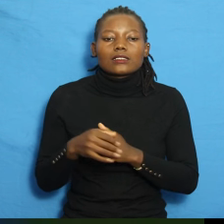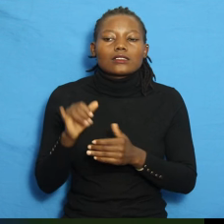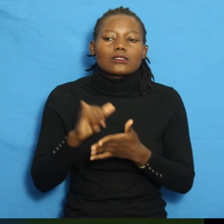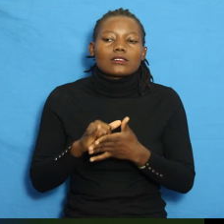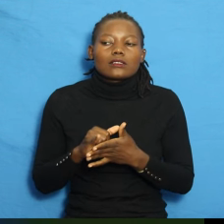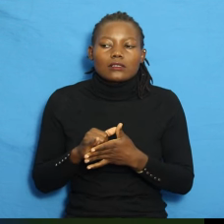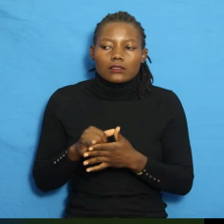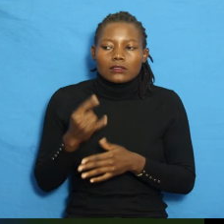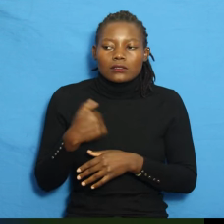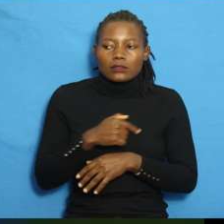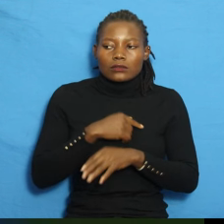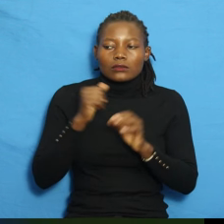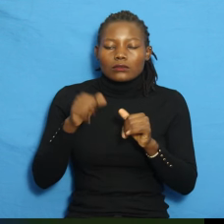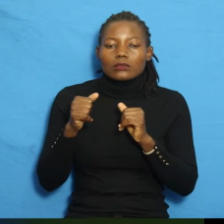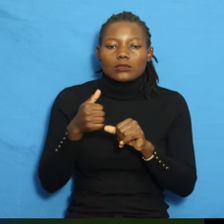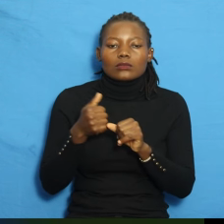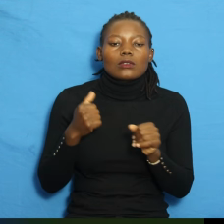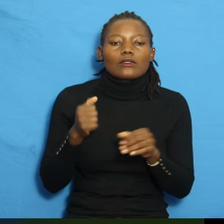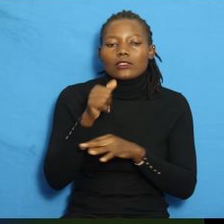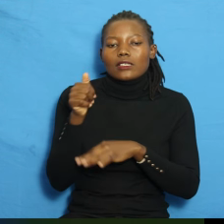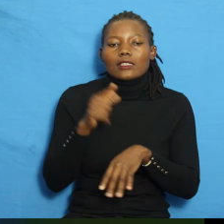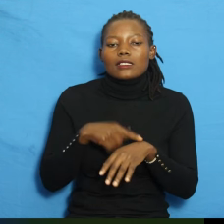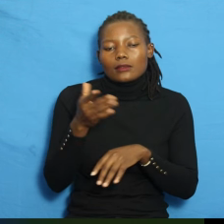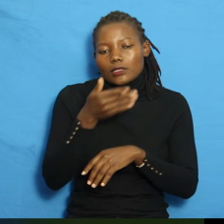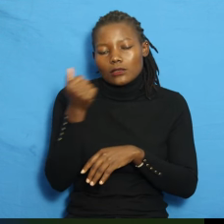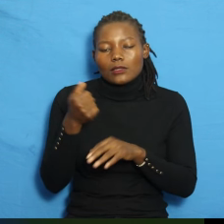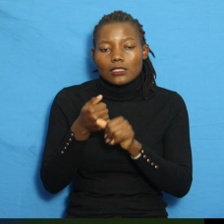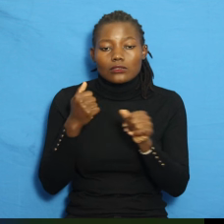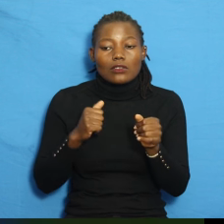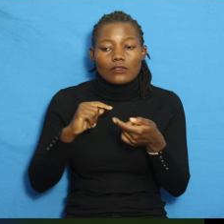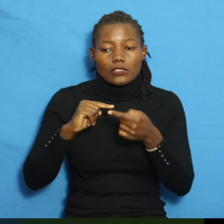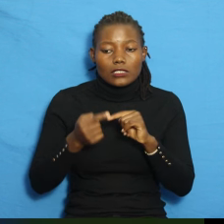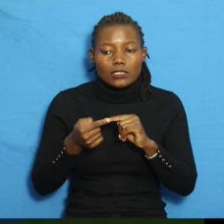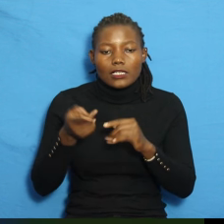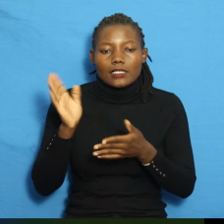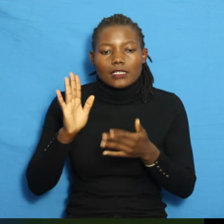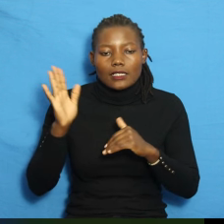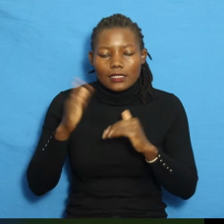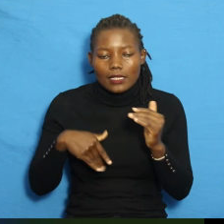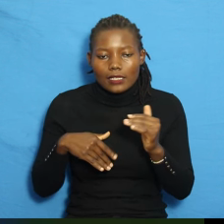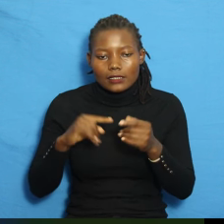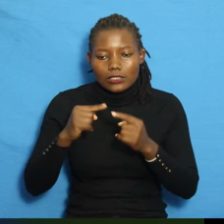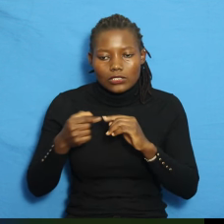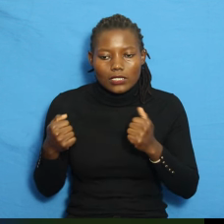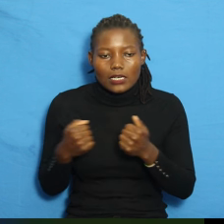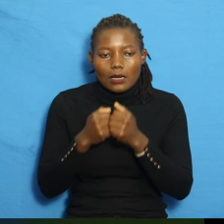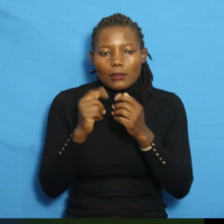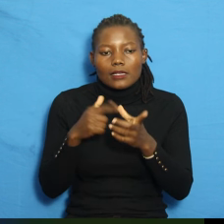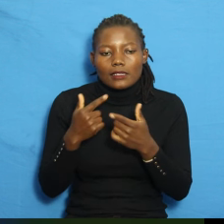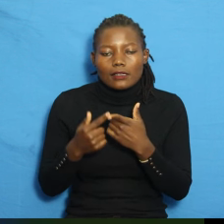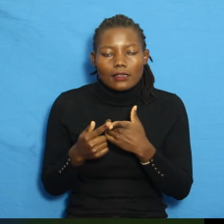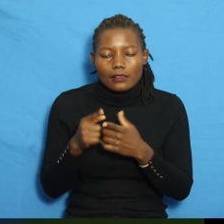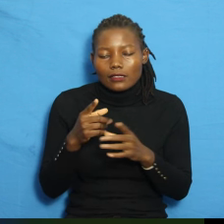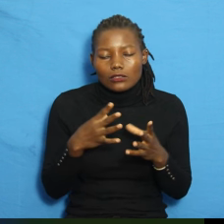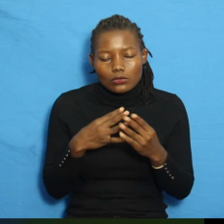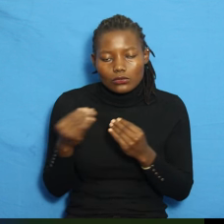that we can prevent. Sometimes it is better to prevent the injury rather than the injury occurring, and then you